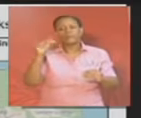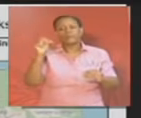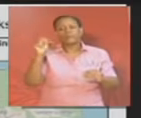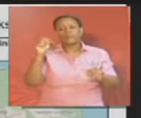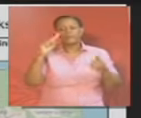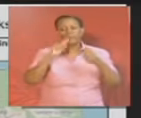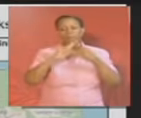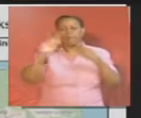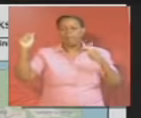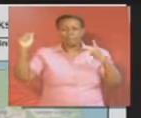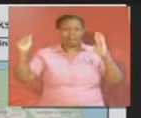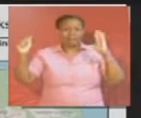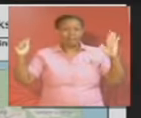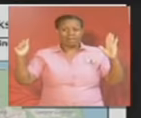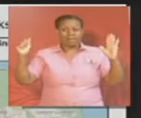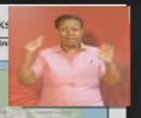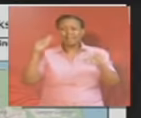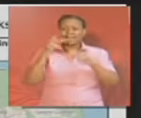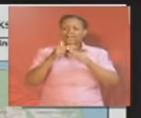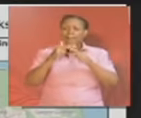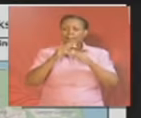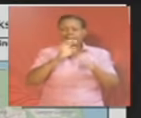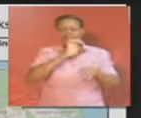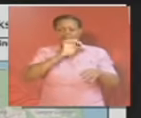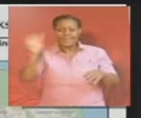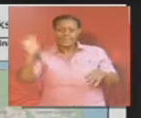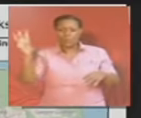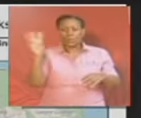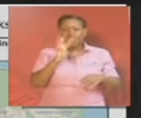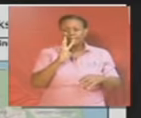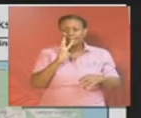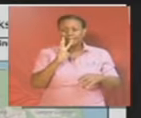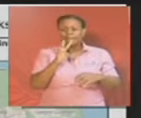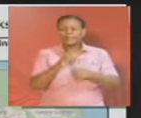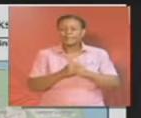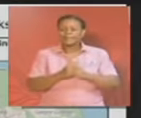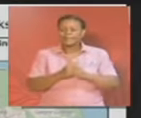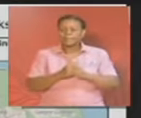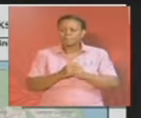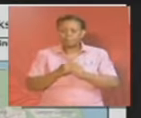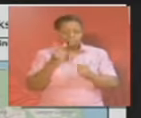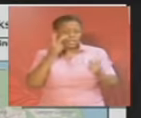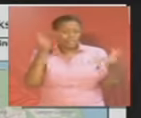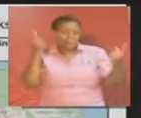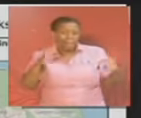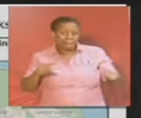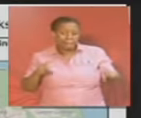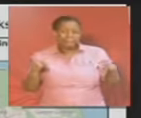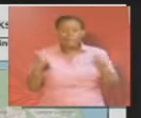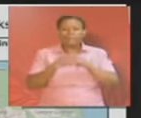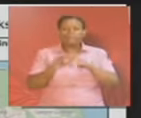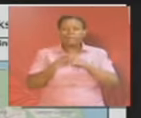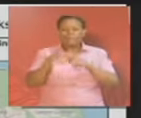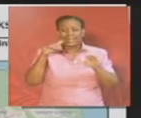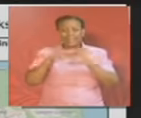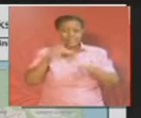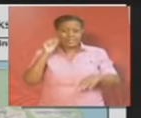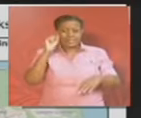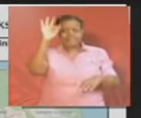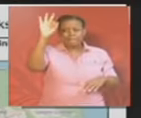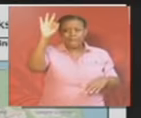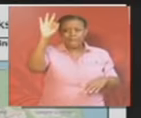in Chaguanas and the Coover areas, as well as various parts of County Victoria in San Fernando and environs, and County St.